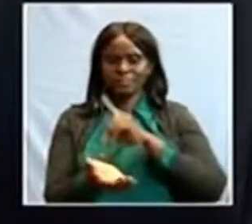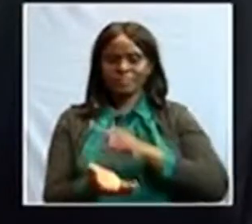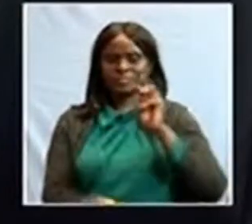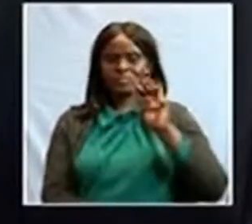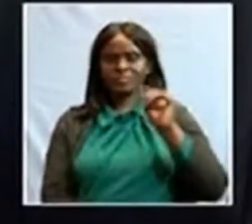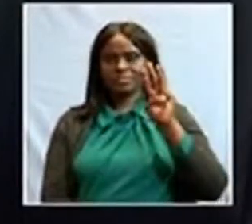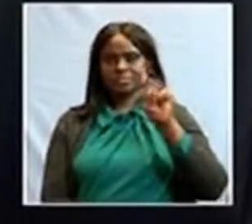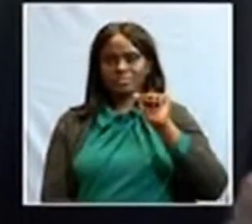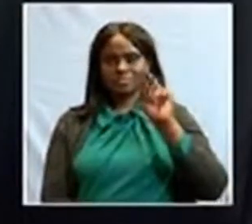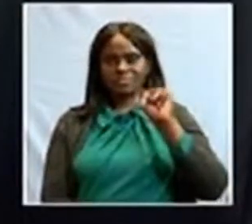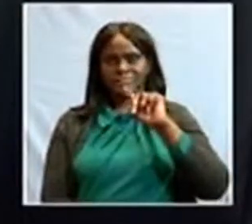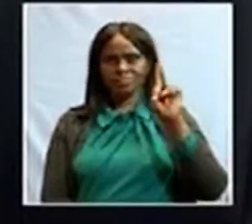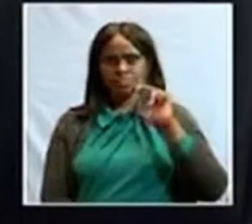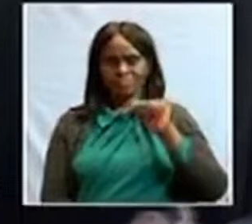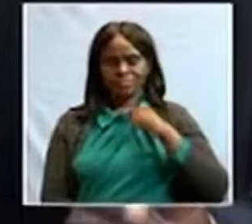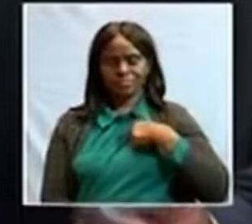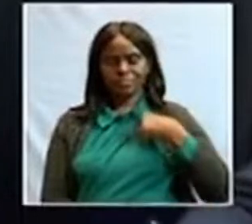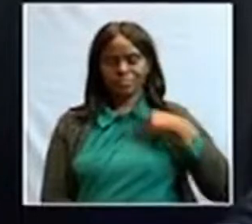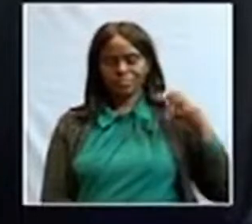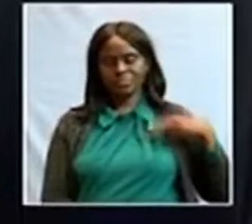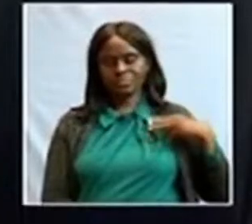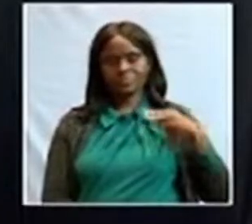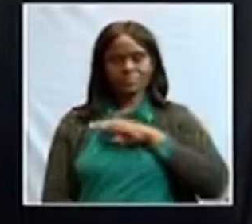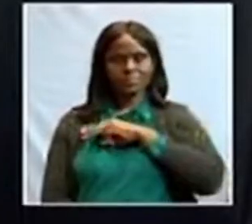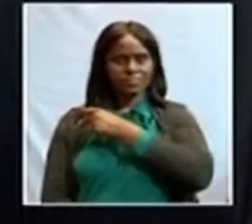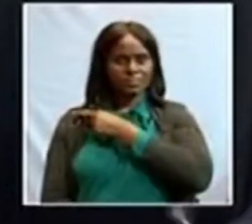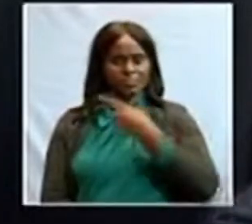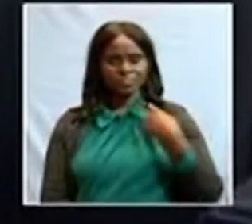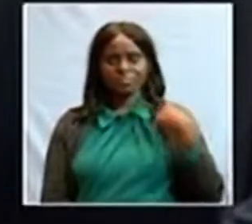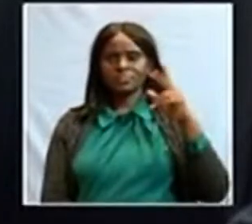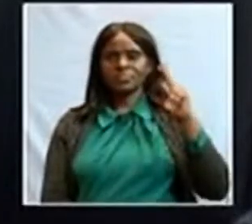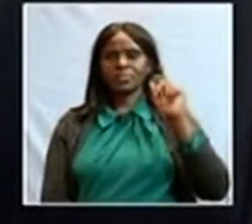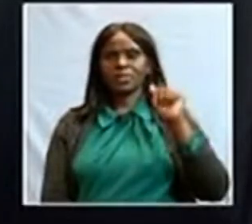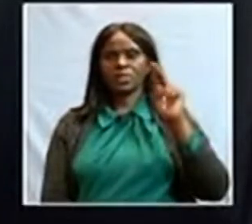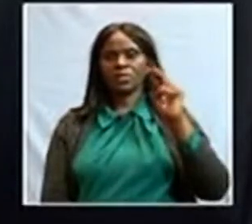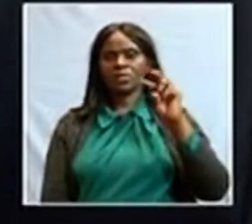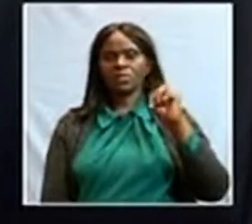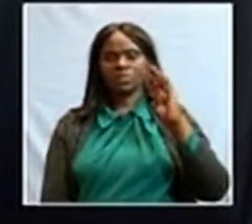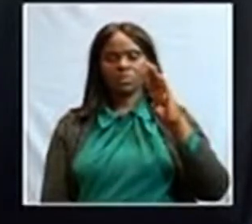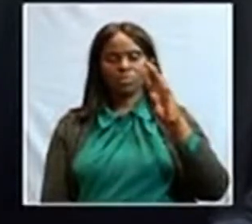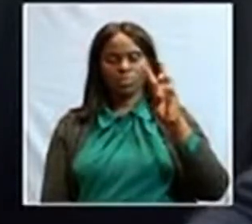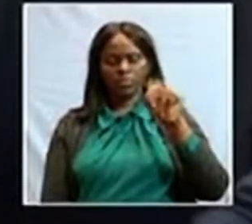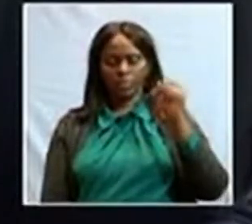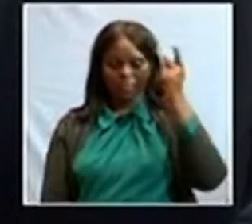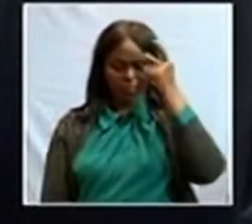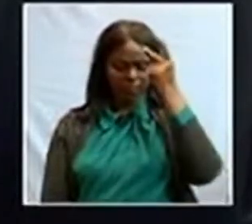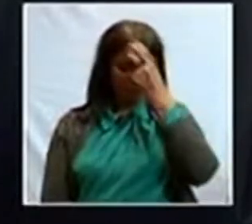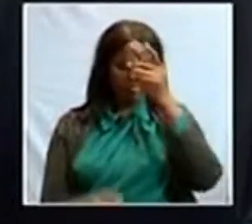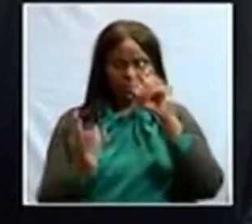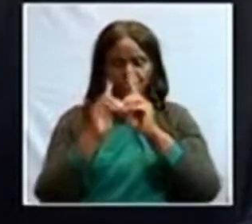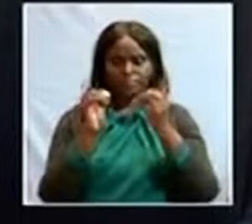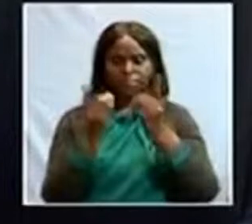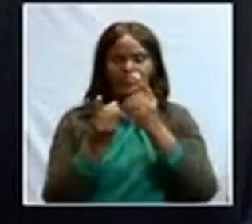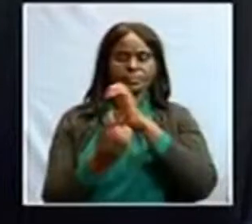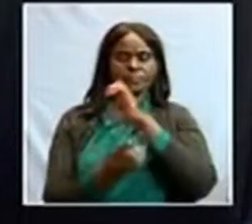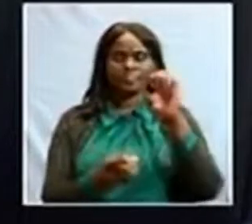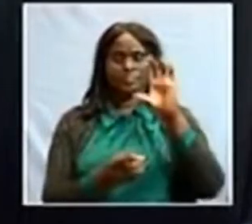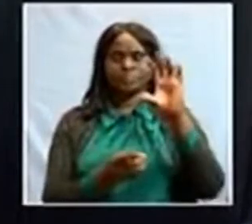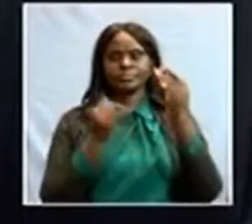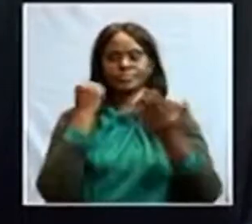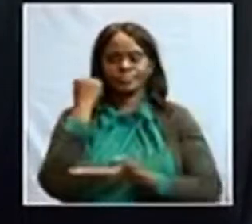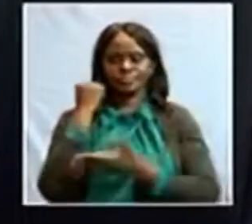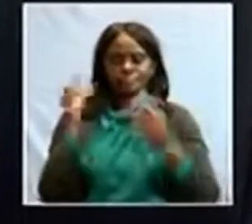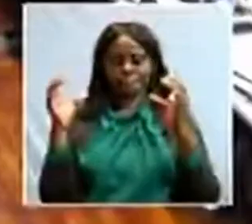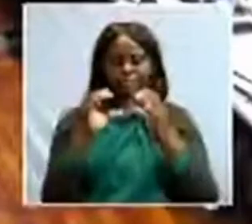Mwanza, area Member of Parliament for Kaumbwe constituency, Petauke District of the Eastern Province. You're most welcome to the